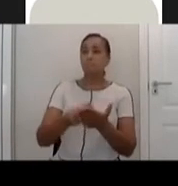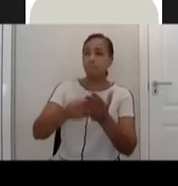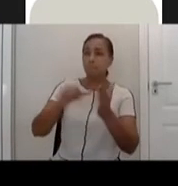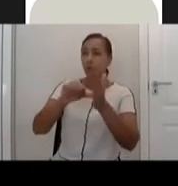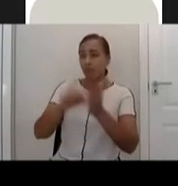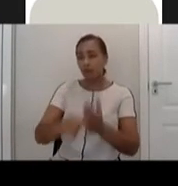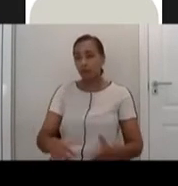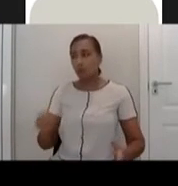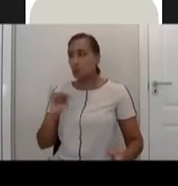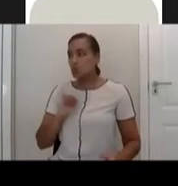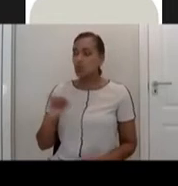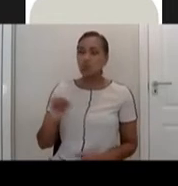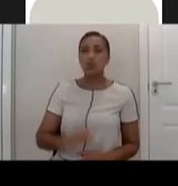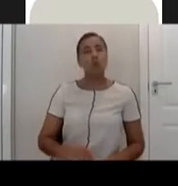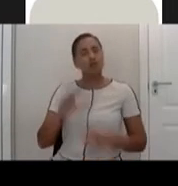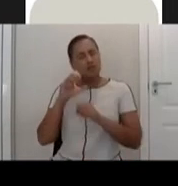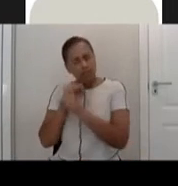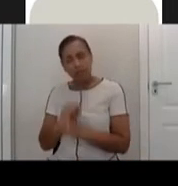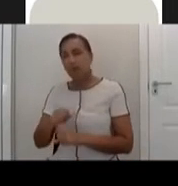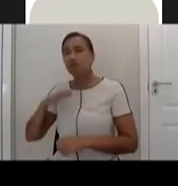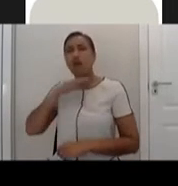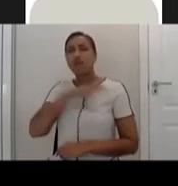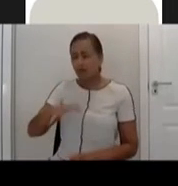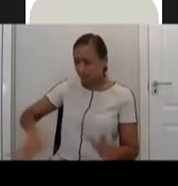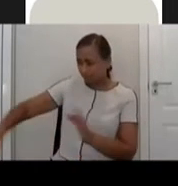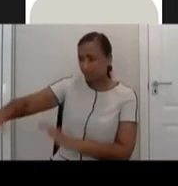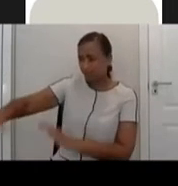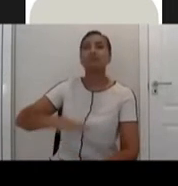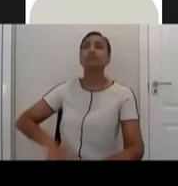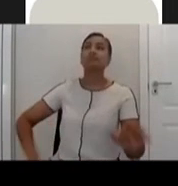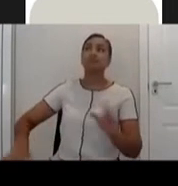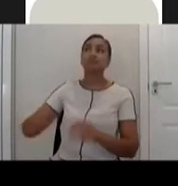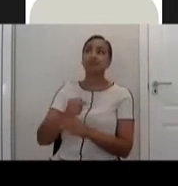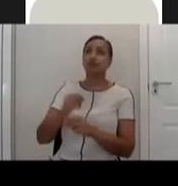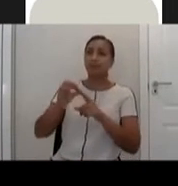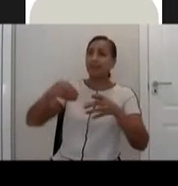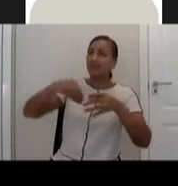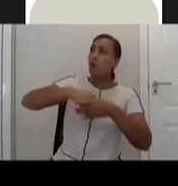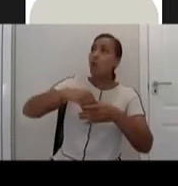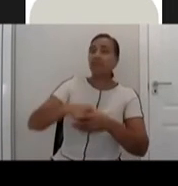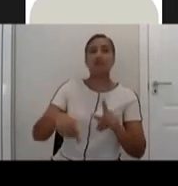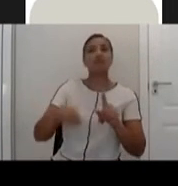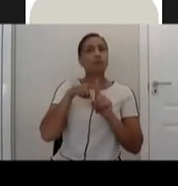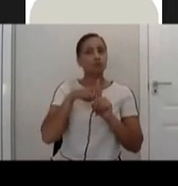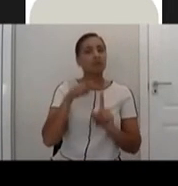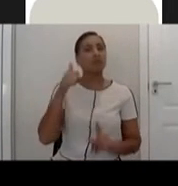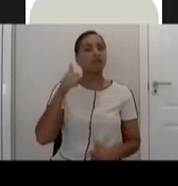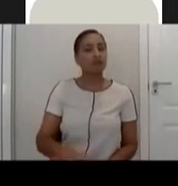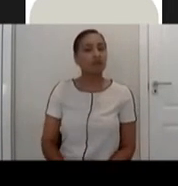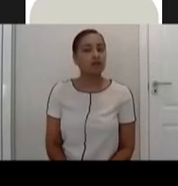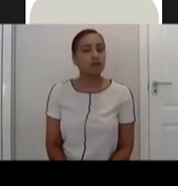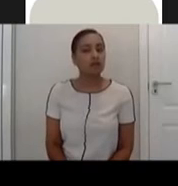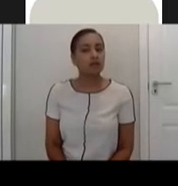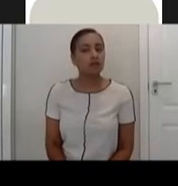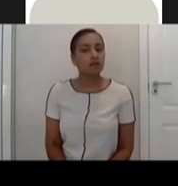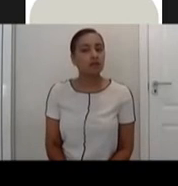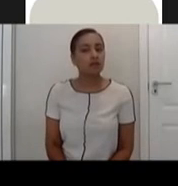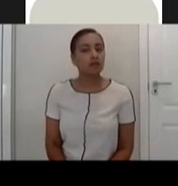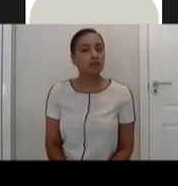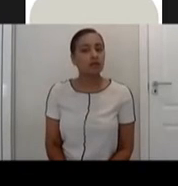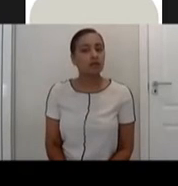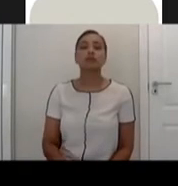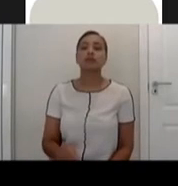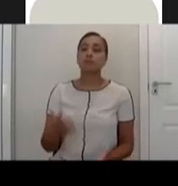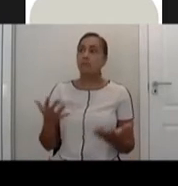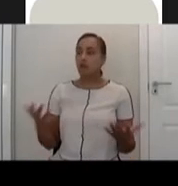sleepers, you know, if it's helped them sign up with GPs, etc., then actually that's positive. But I guess we can't underestimate what we have in front of us,